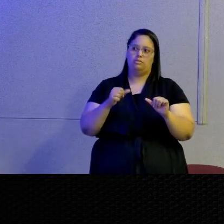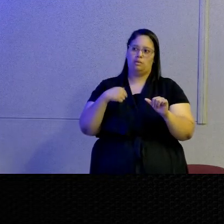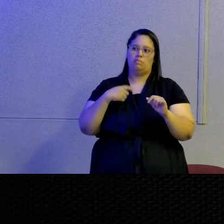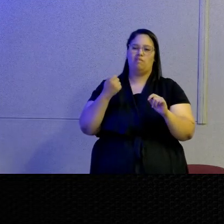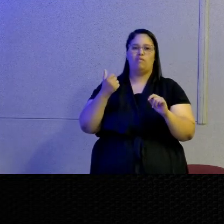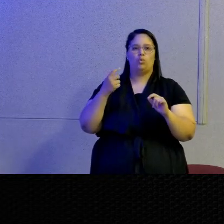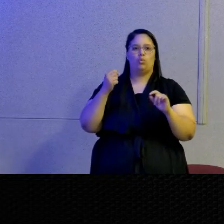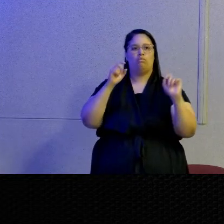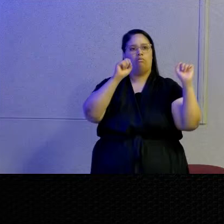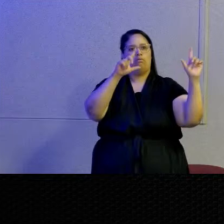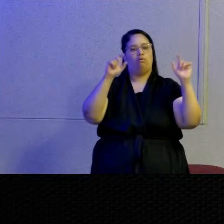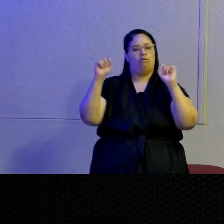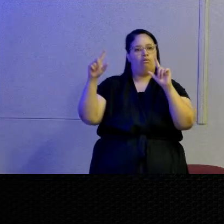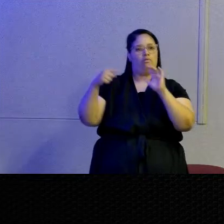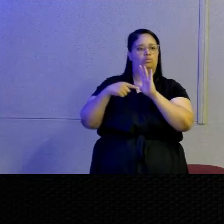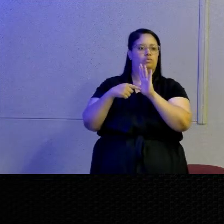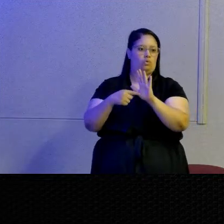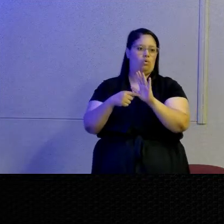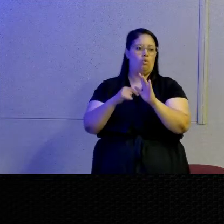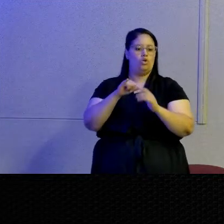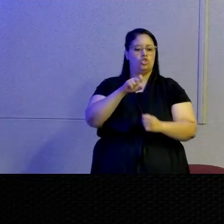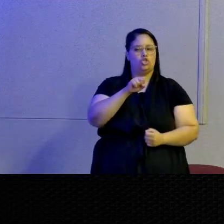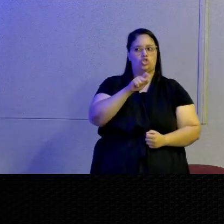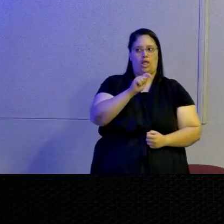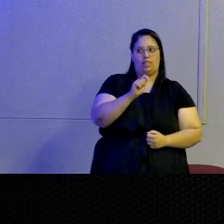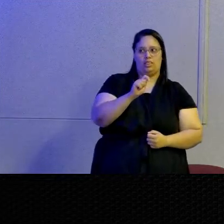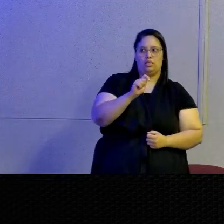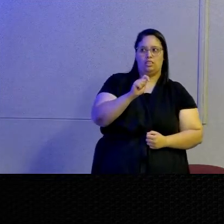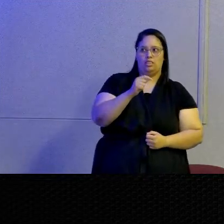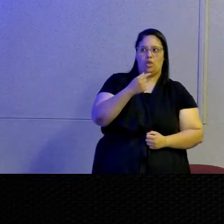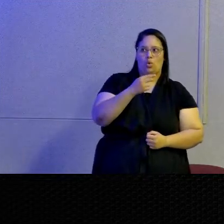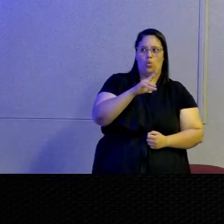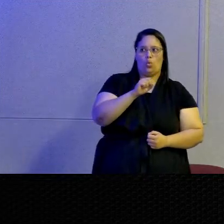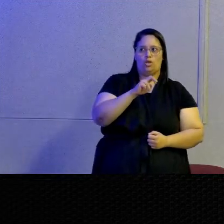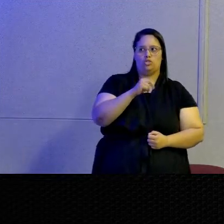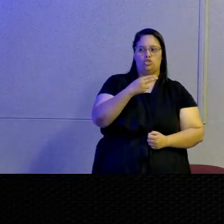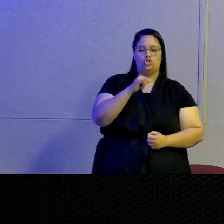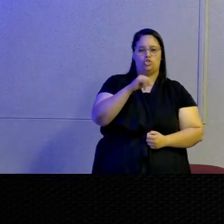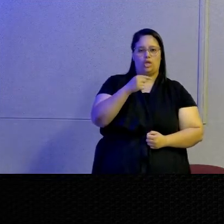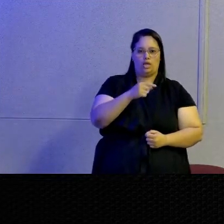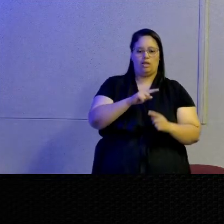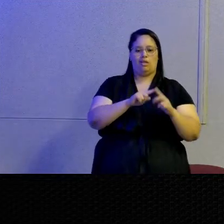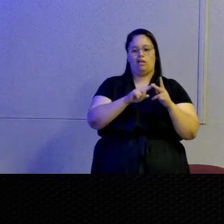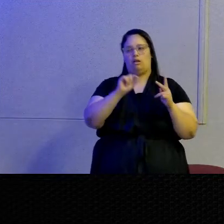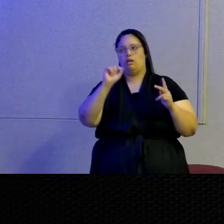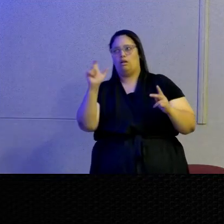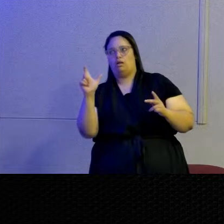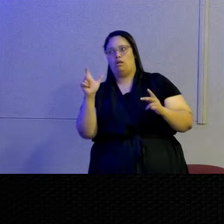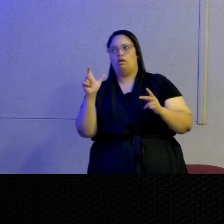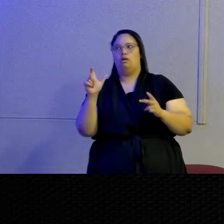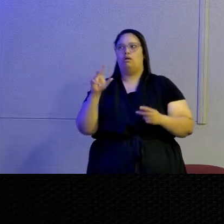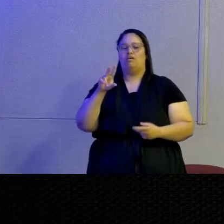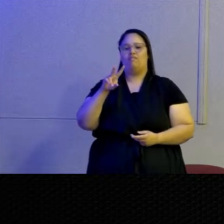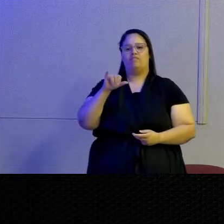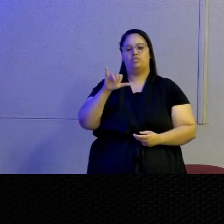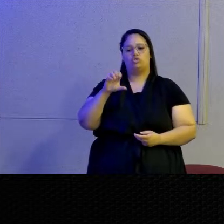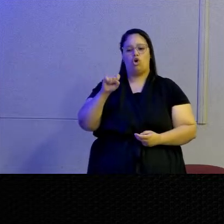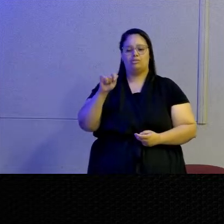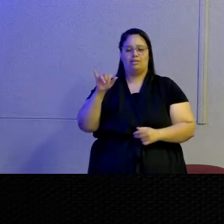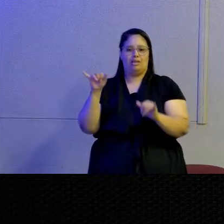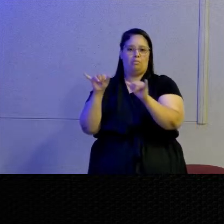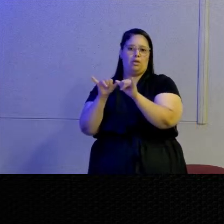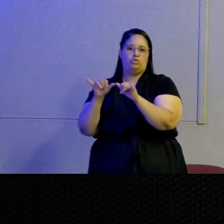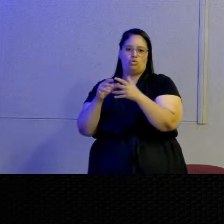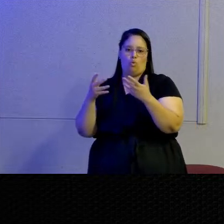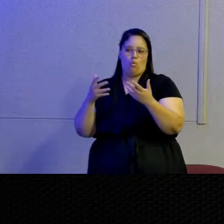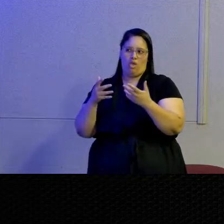of slides, one on jet quenching and one on the viscosity measured in